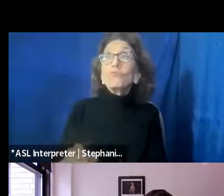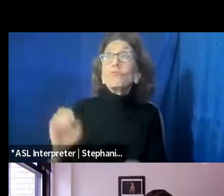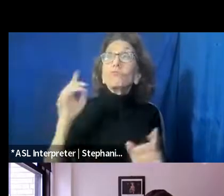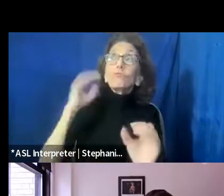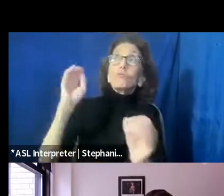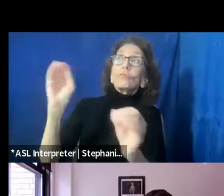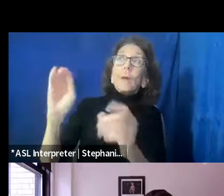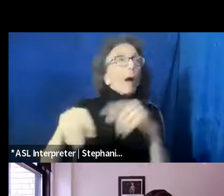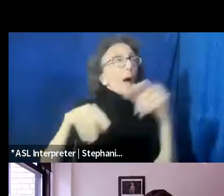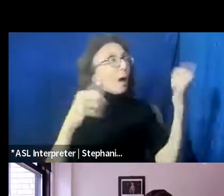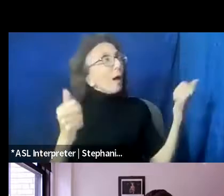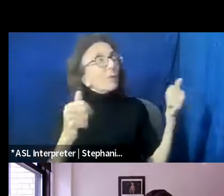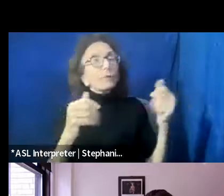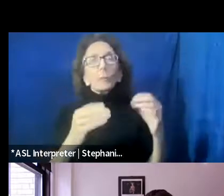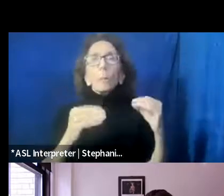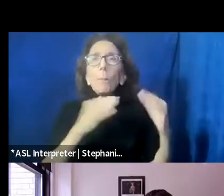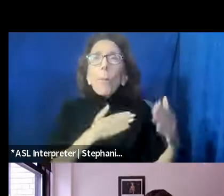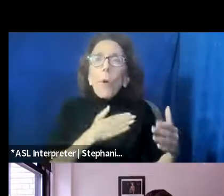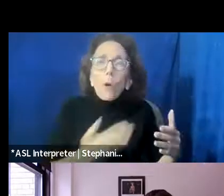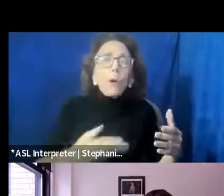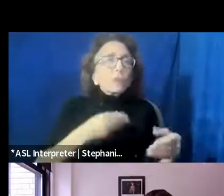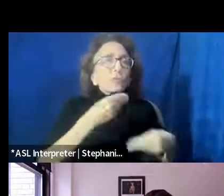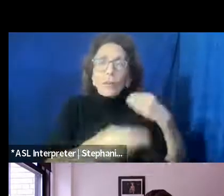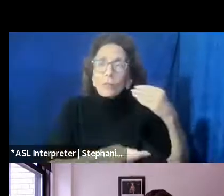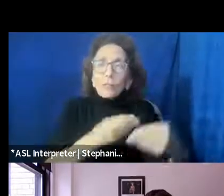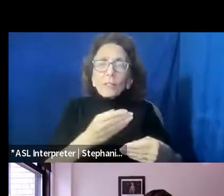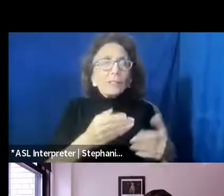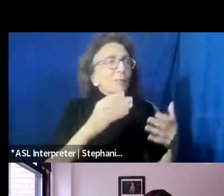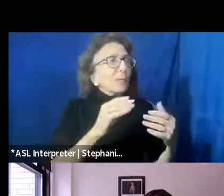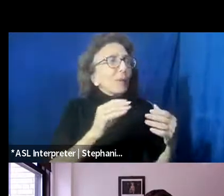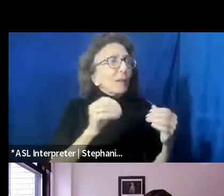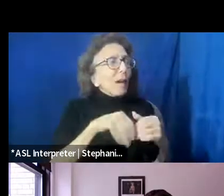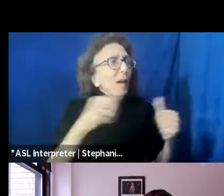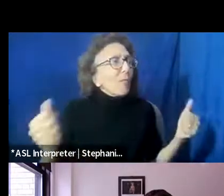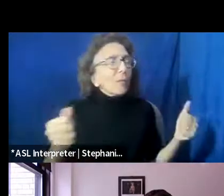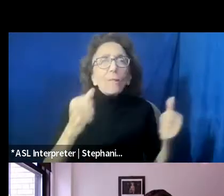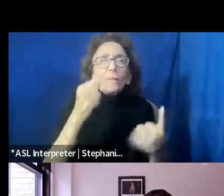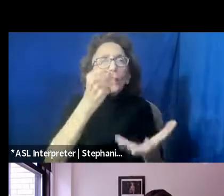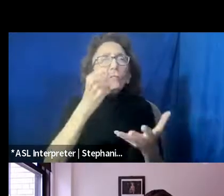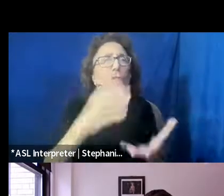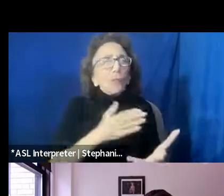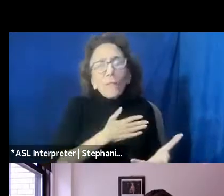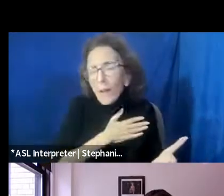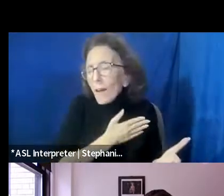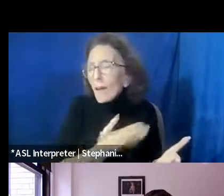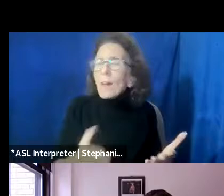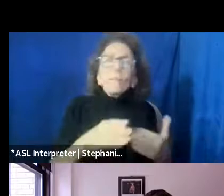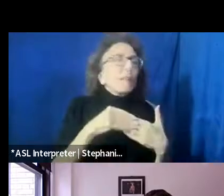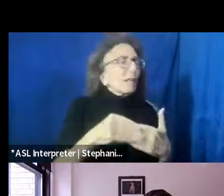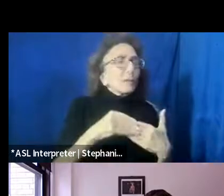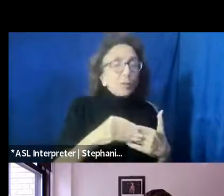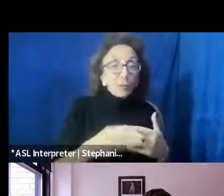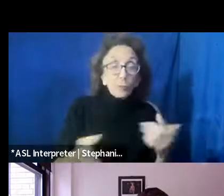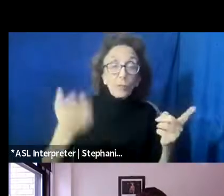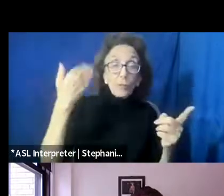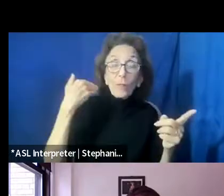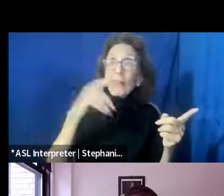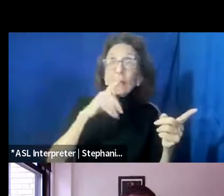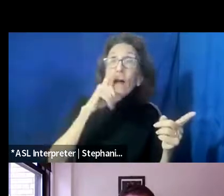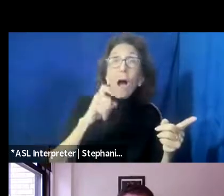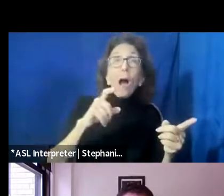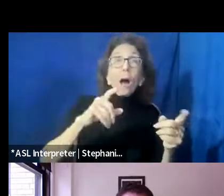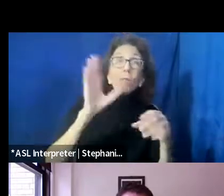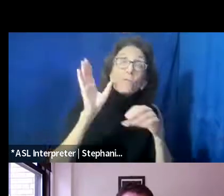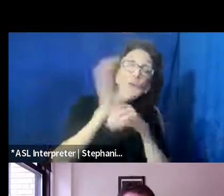flexible response from a number of other big funders who didn't have to do that,